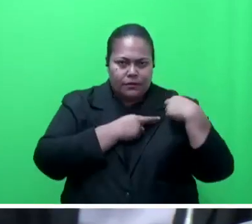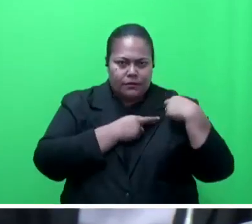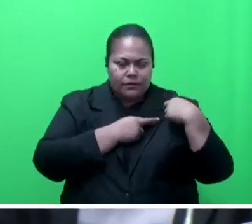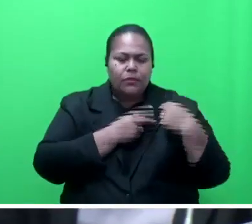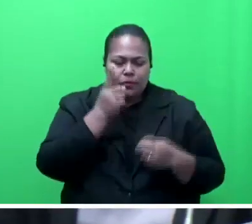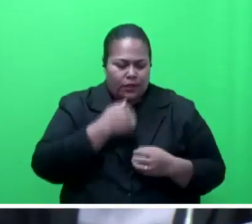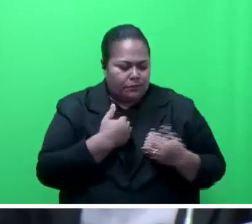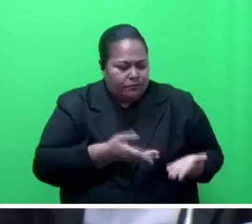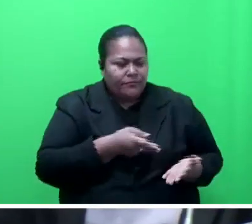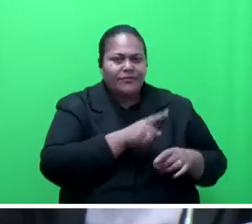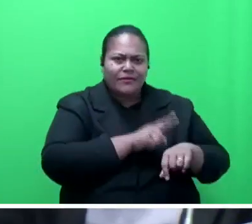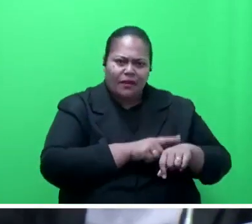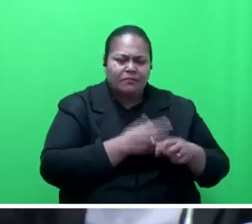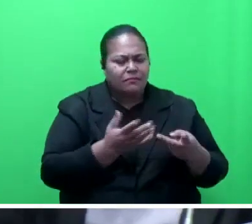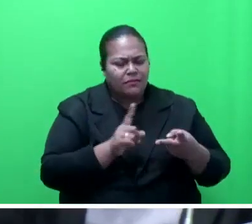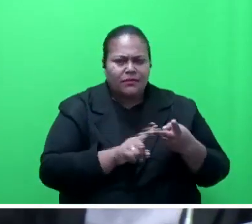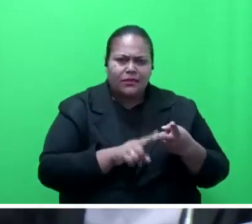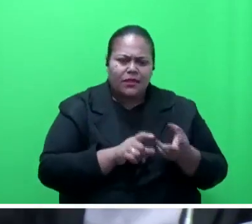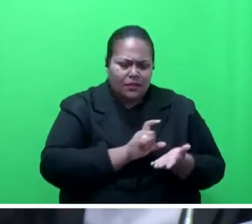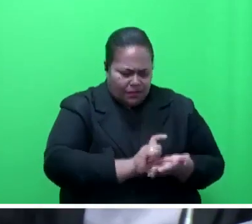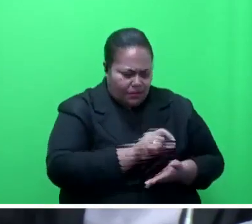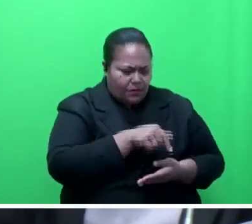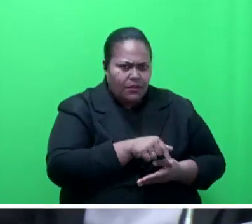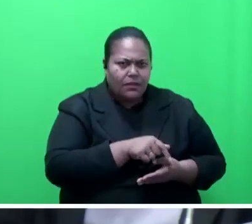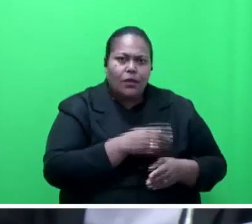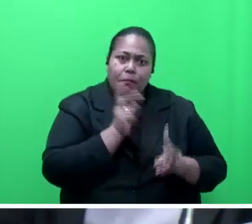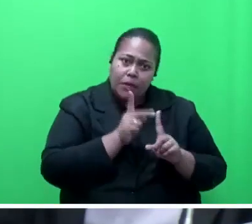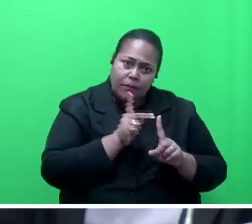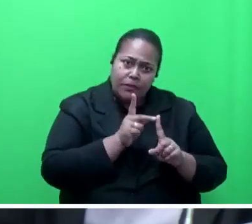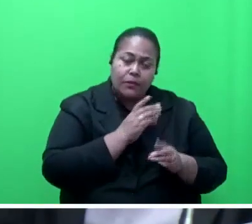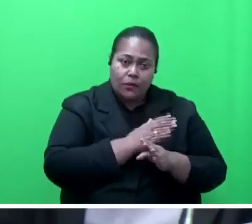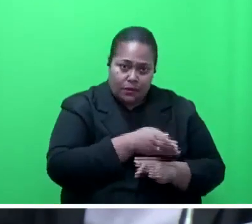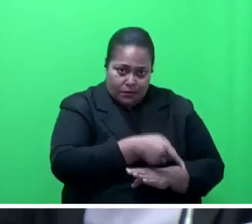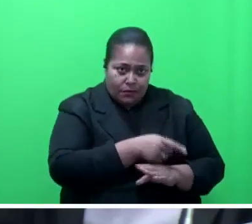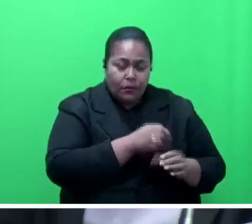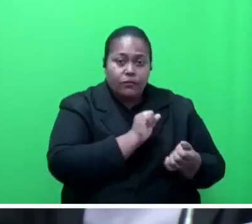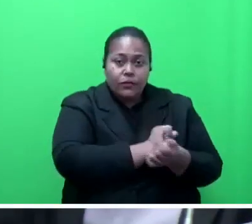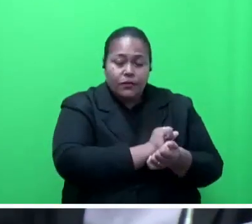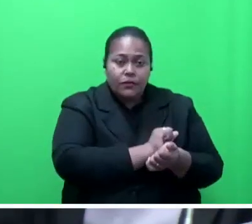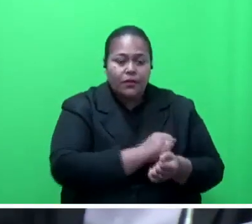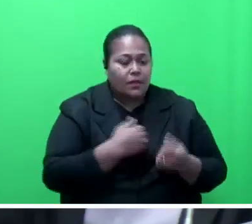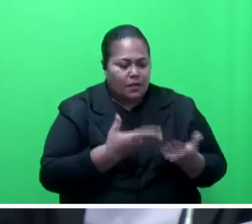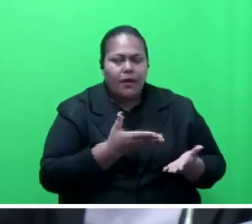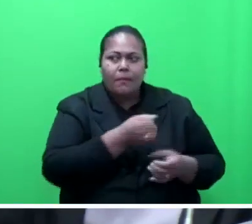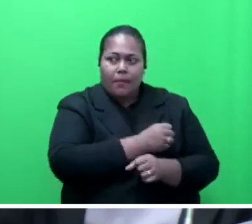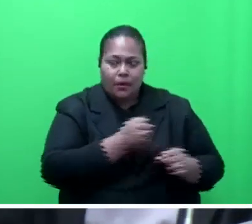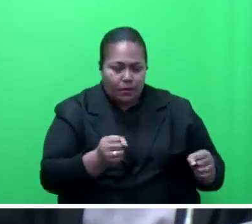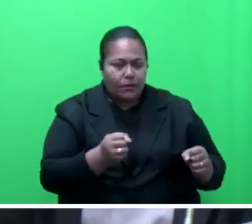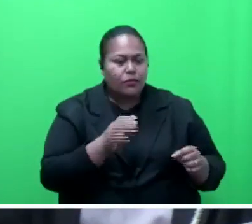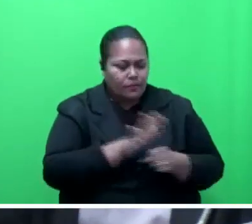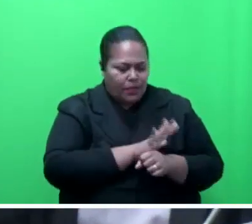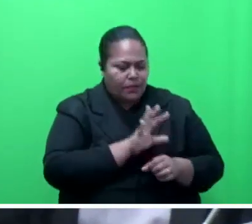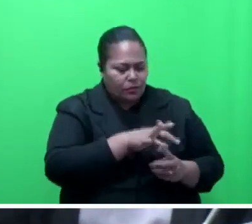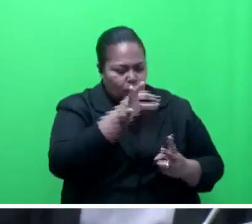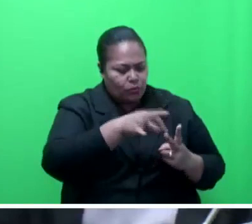the classification, purpose and function of any prison. And E, have the power to make delegations of the Commissioner's authority